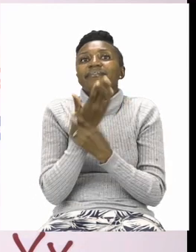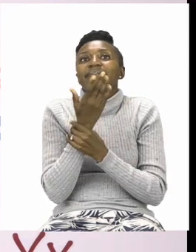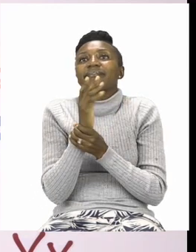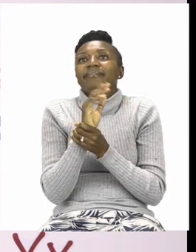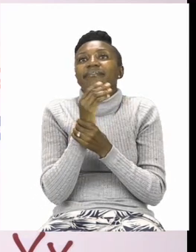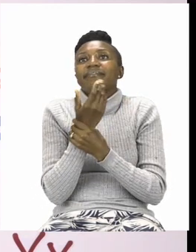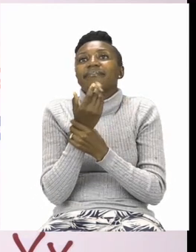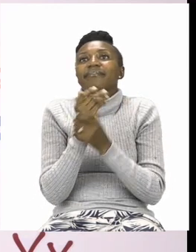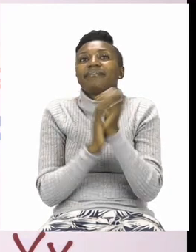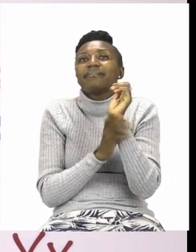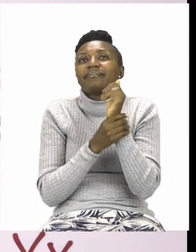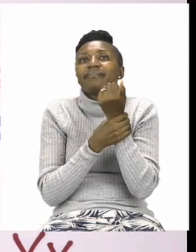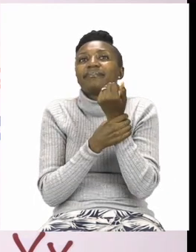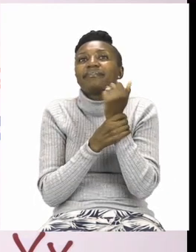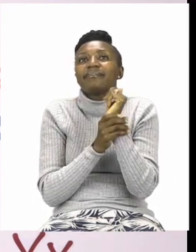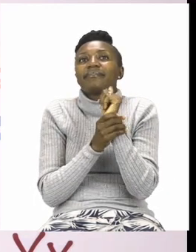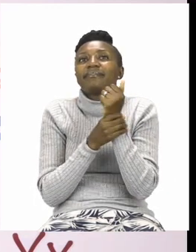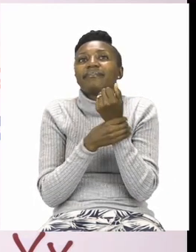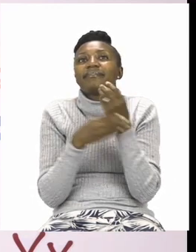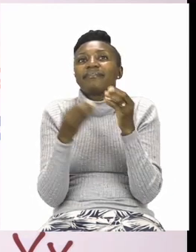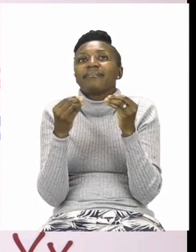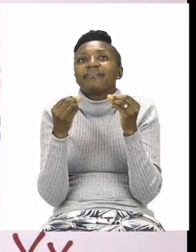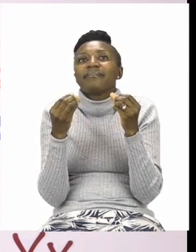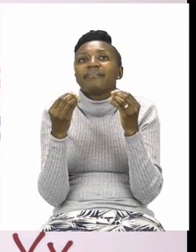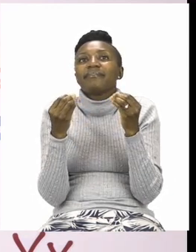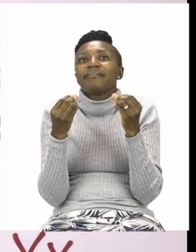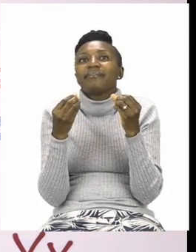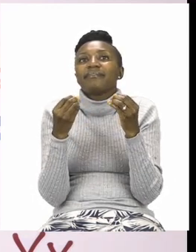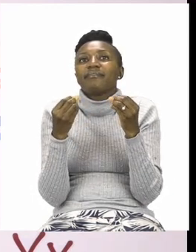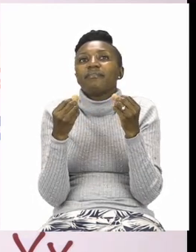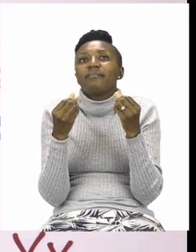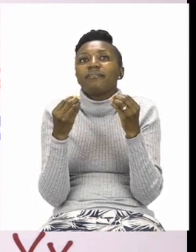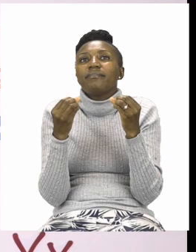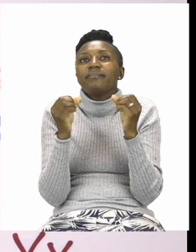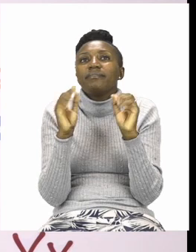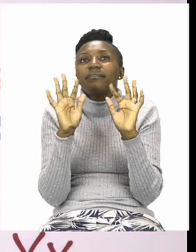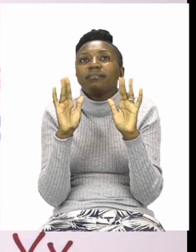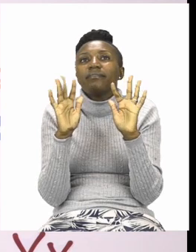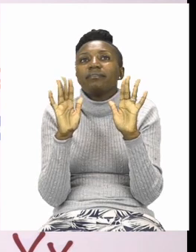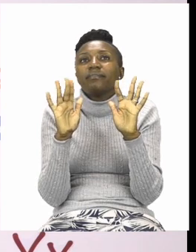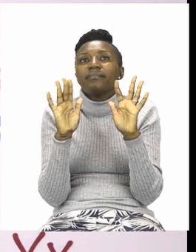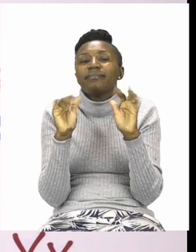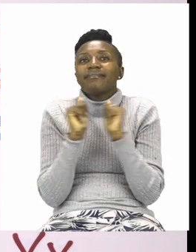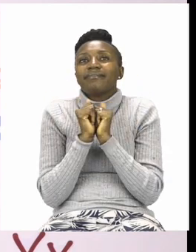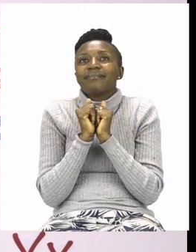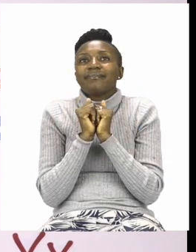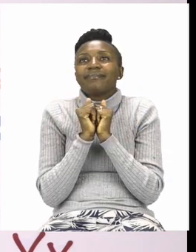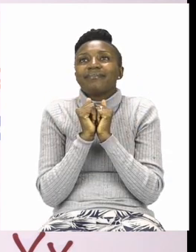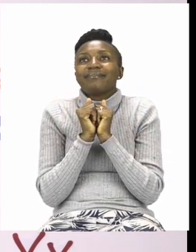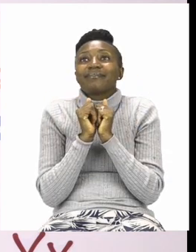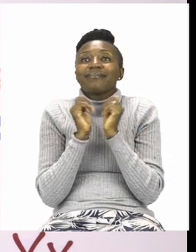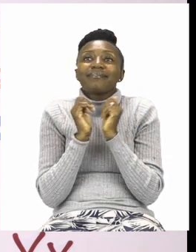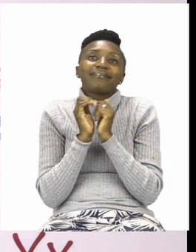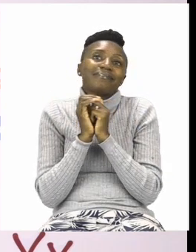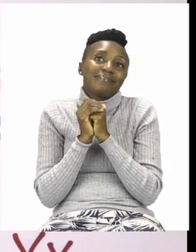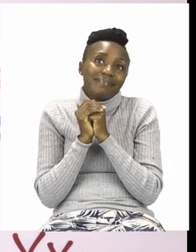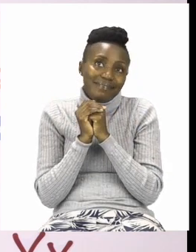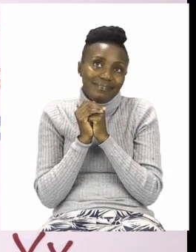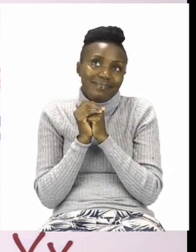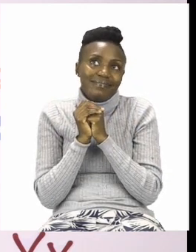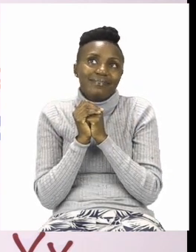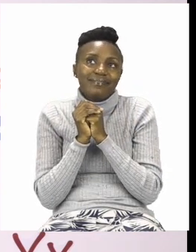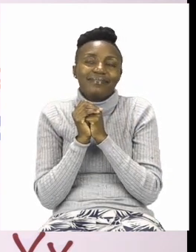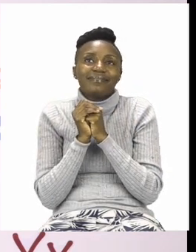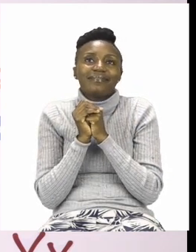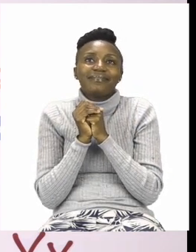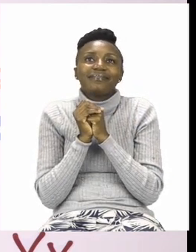on our wrists, and our fingertips too. Make sure your hands are dry before you touch